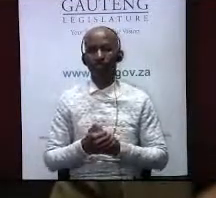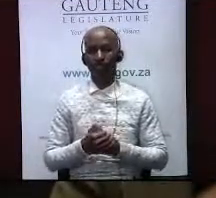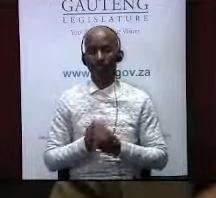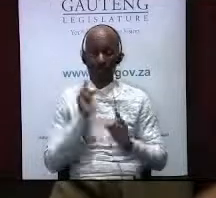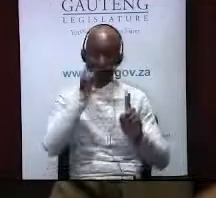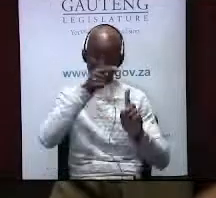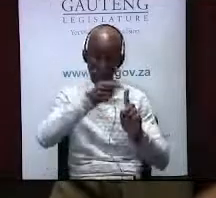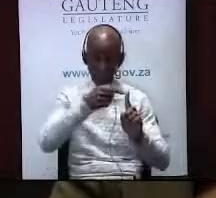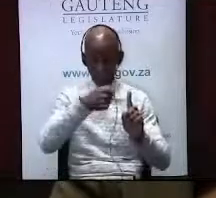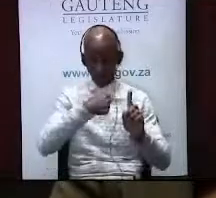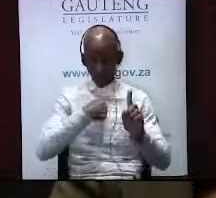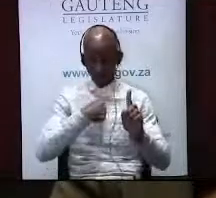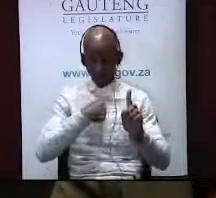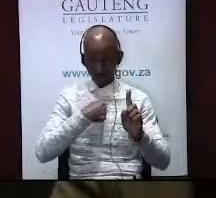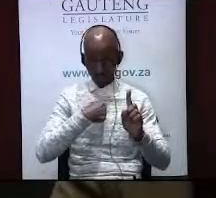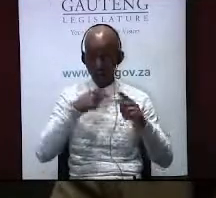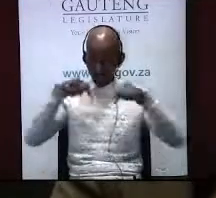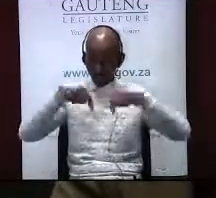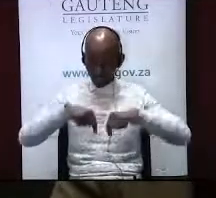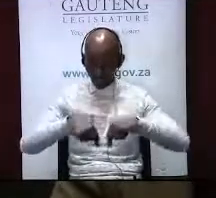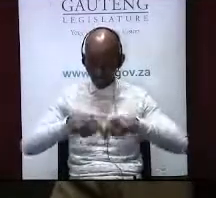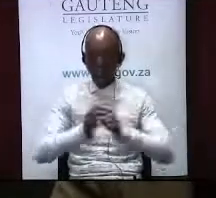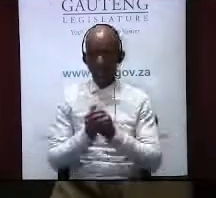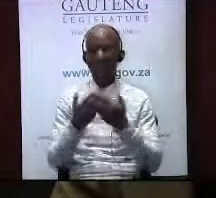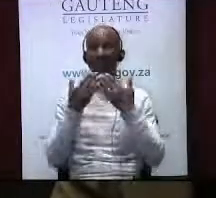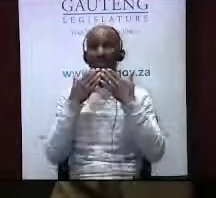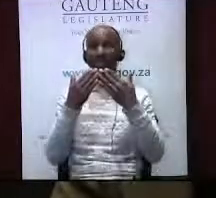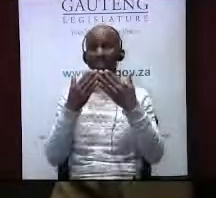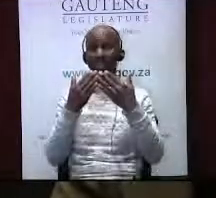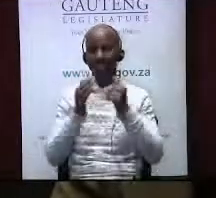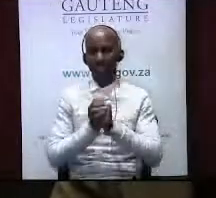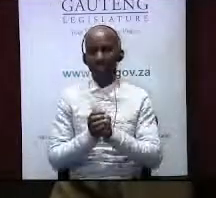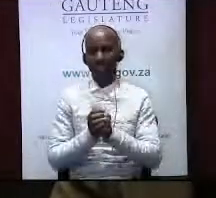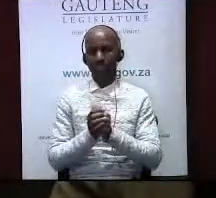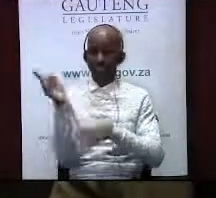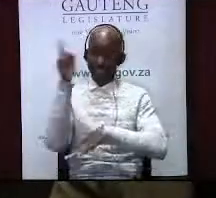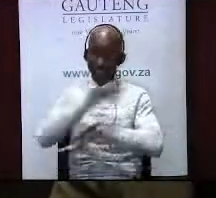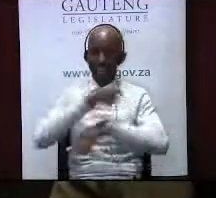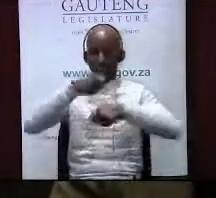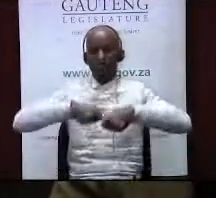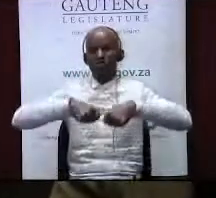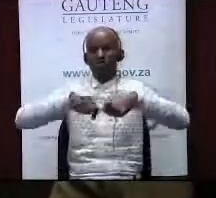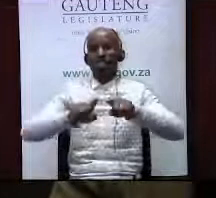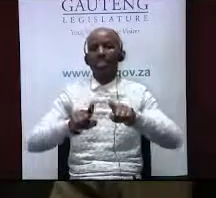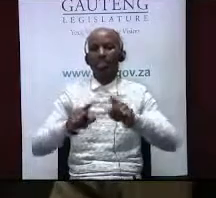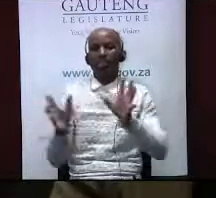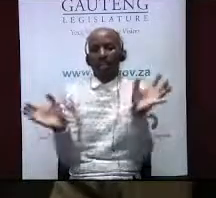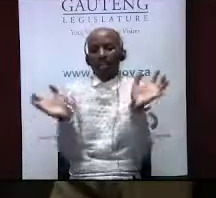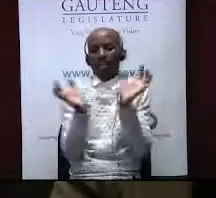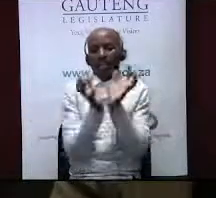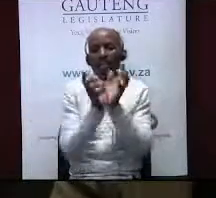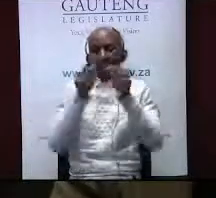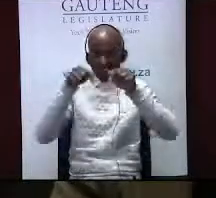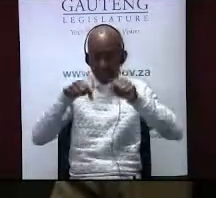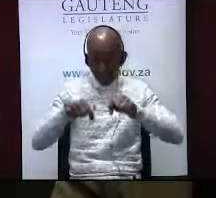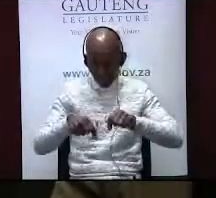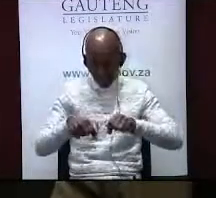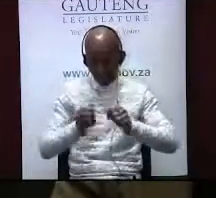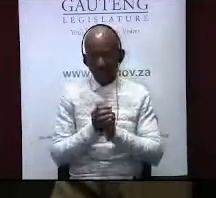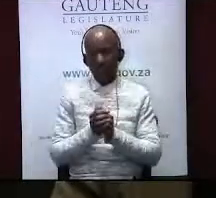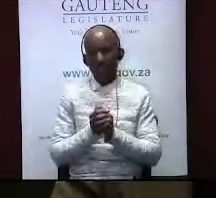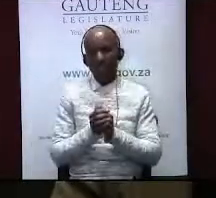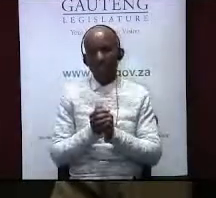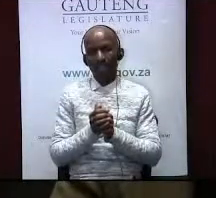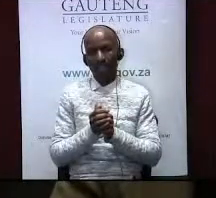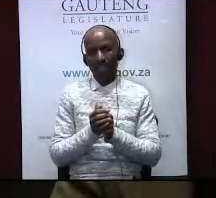Point yaka this afternoon by Hesorele Bolzatilena, this opportunity to be gathered here as